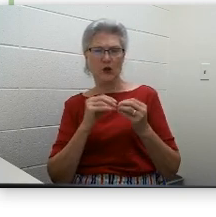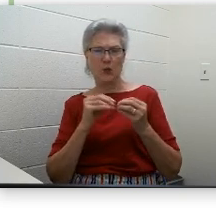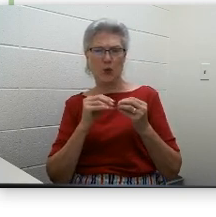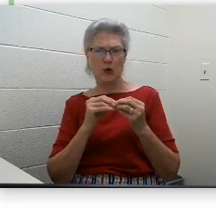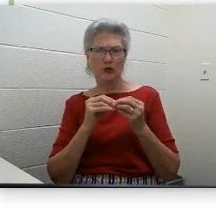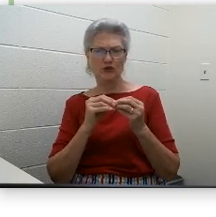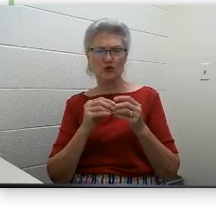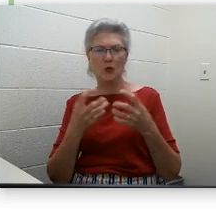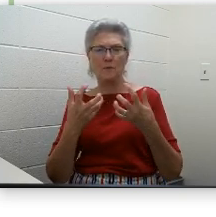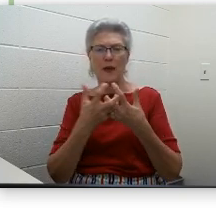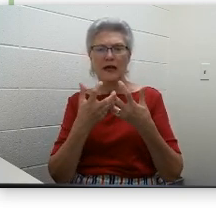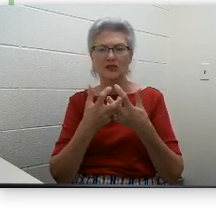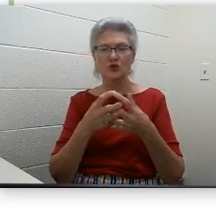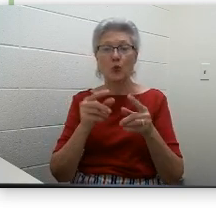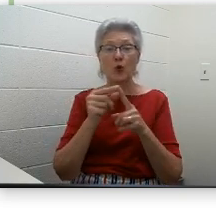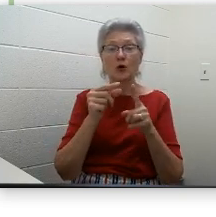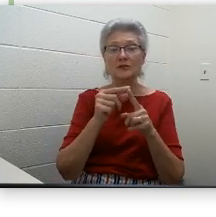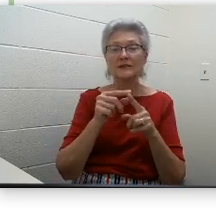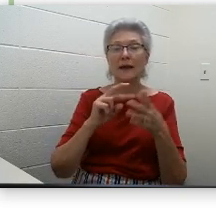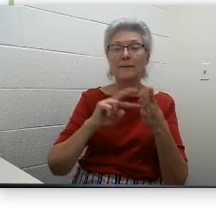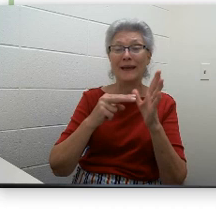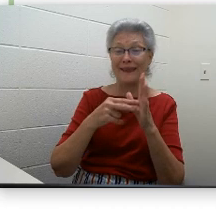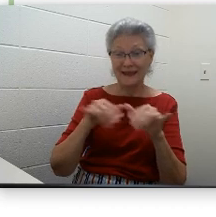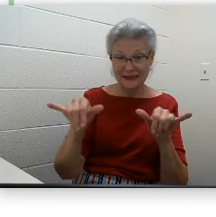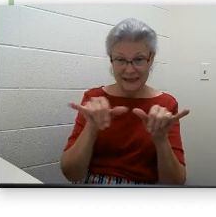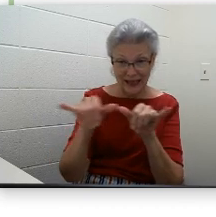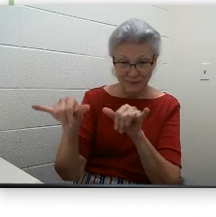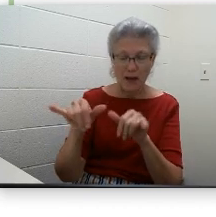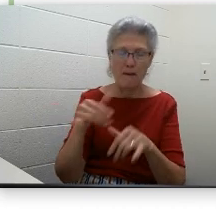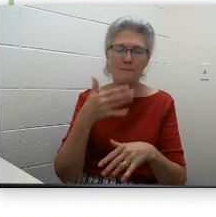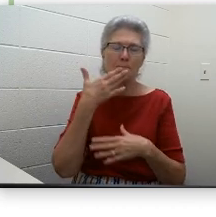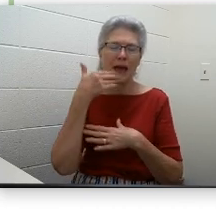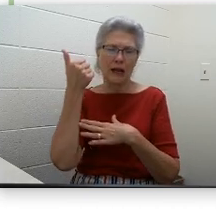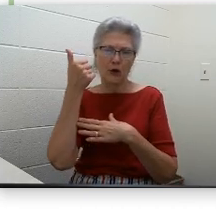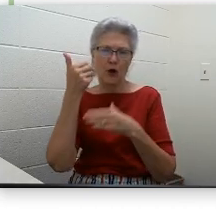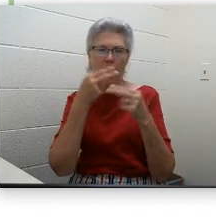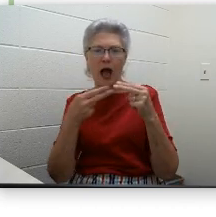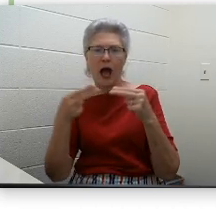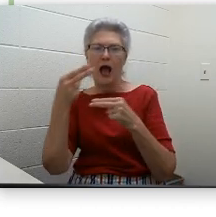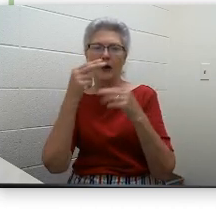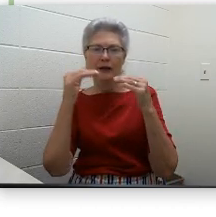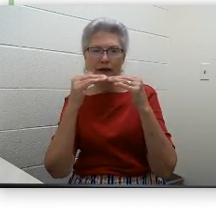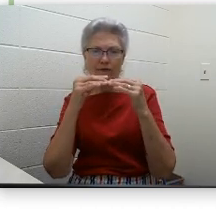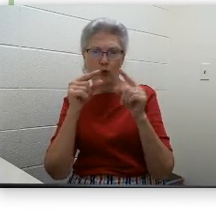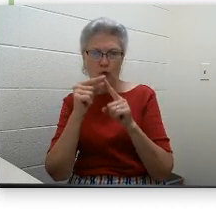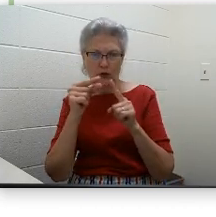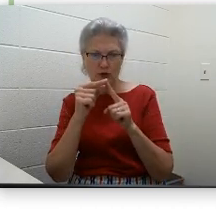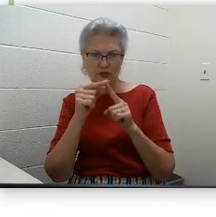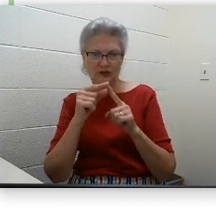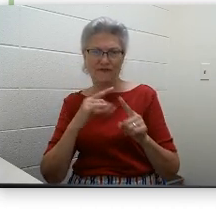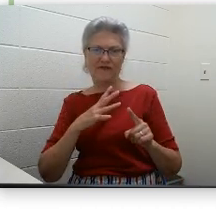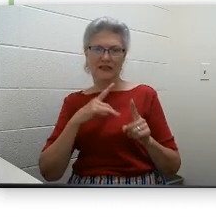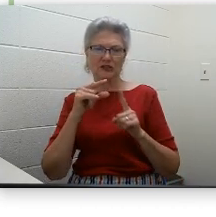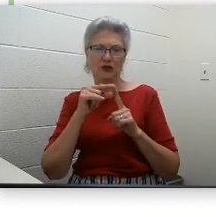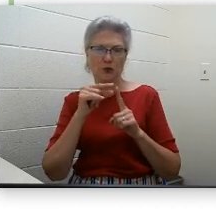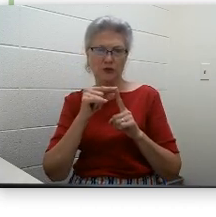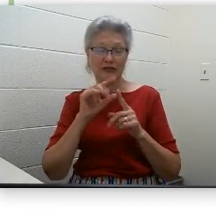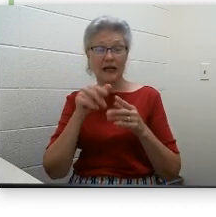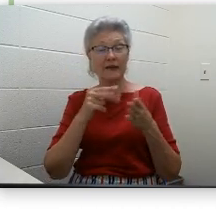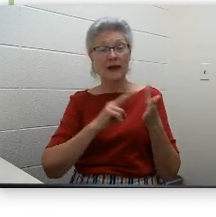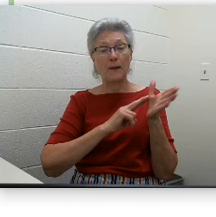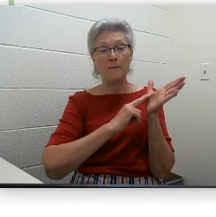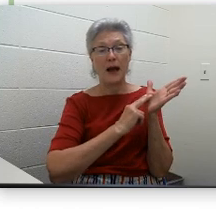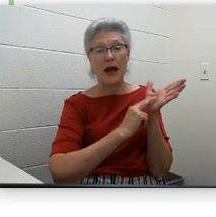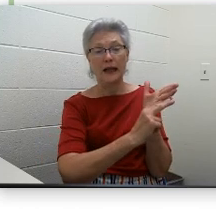synonyms of the words just to make it even stronger. Anything highlighted in this blue color, those are just